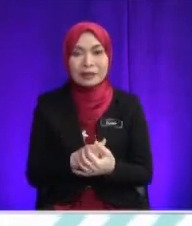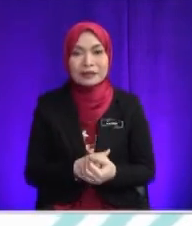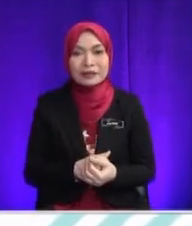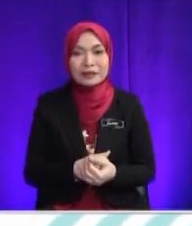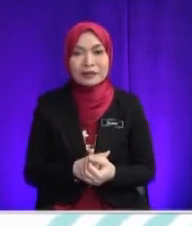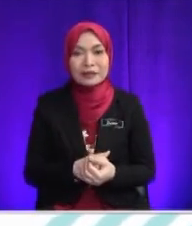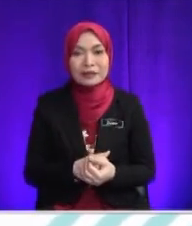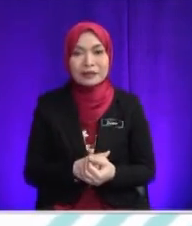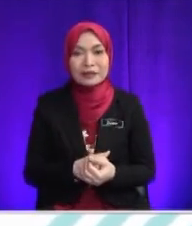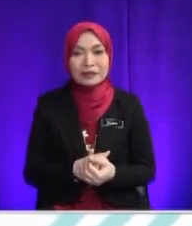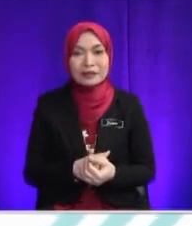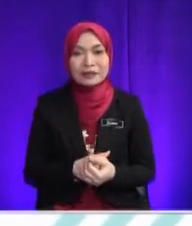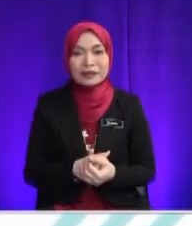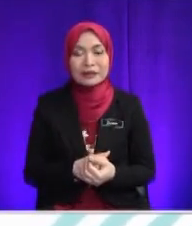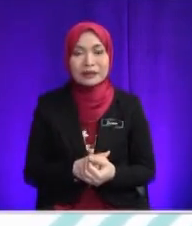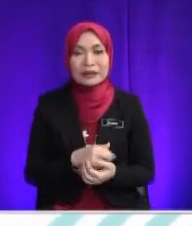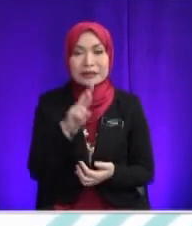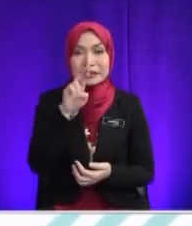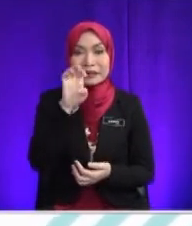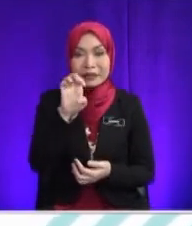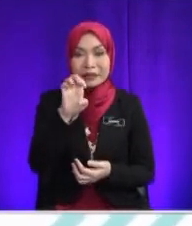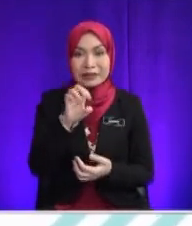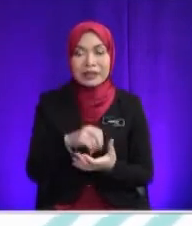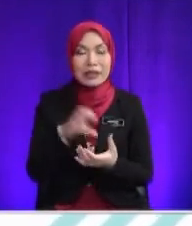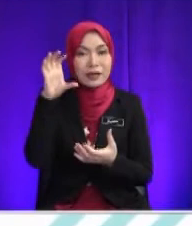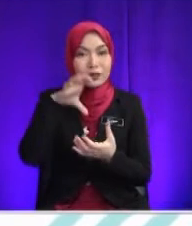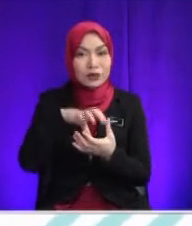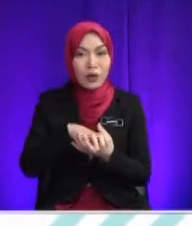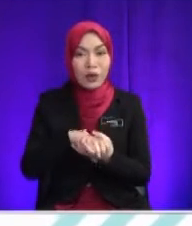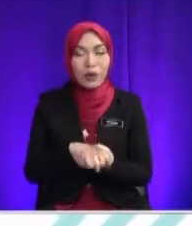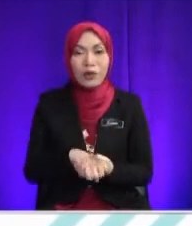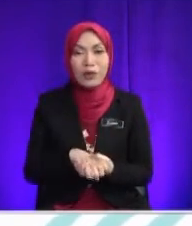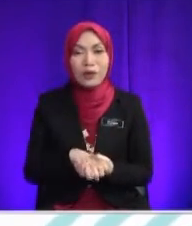The word reassuring. So, which one do you think is the answer?